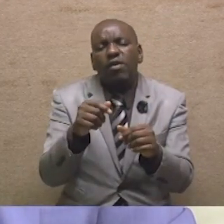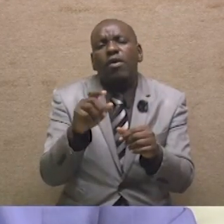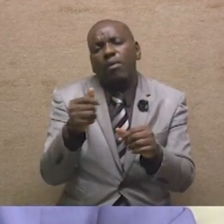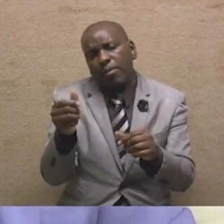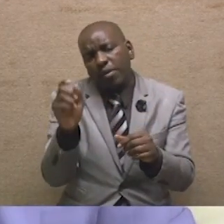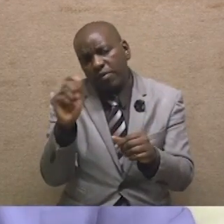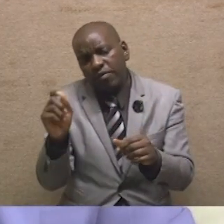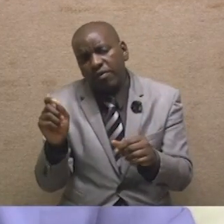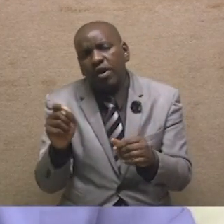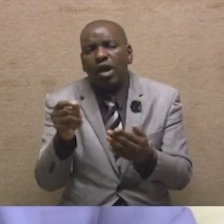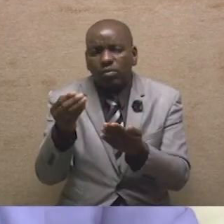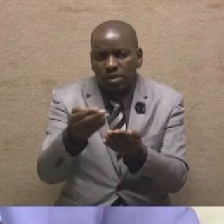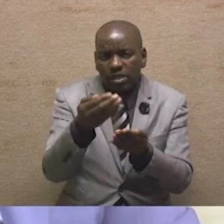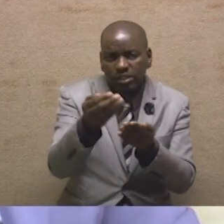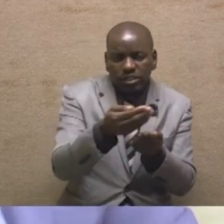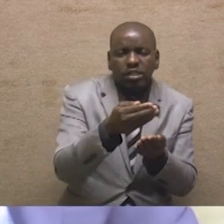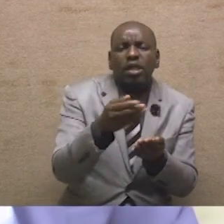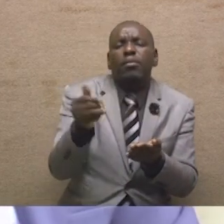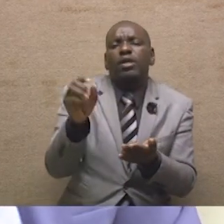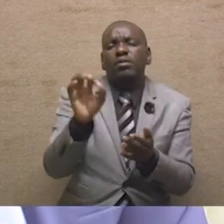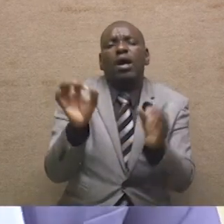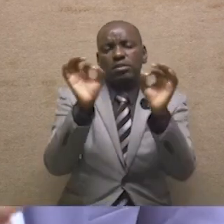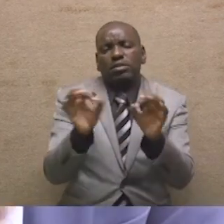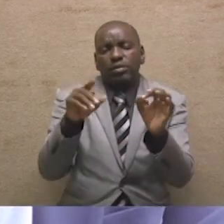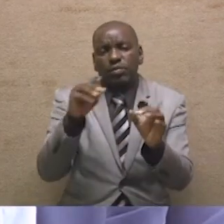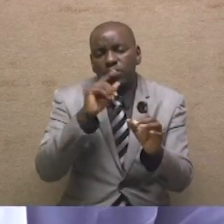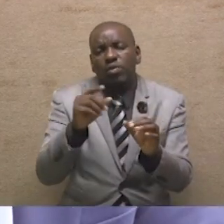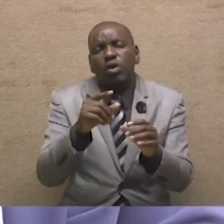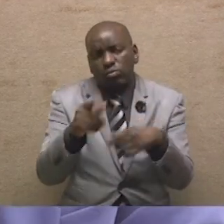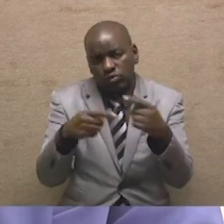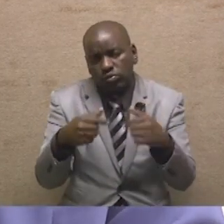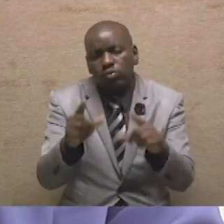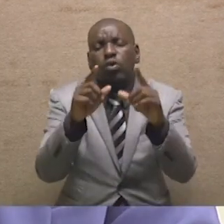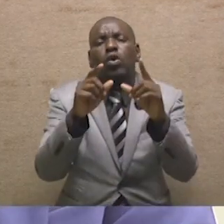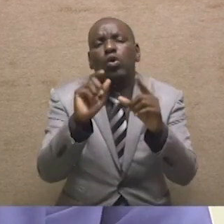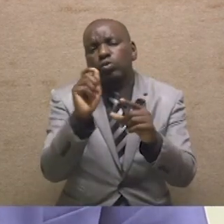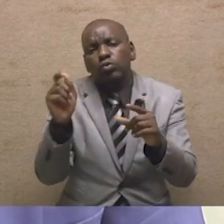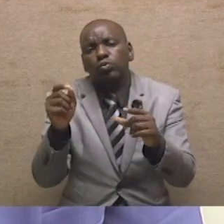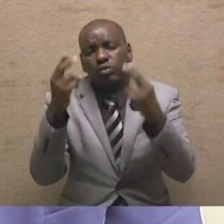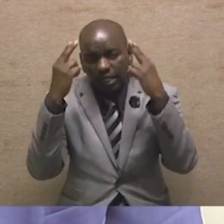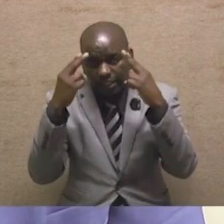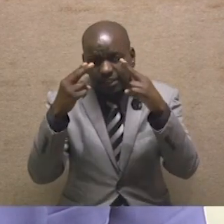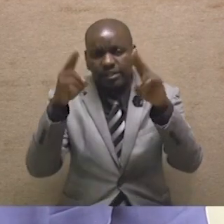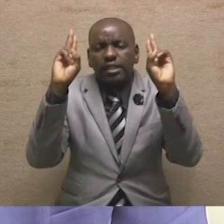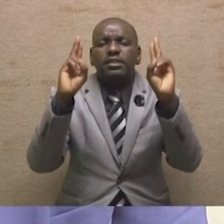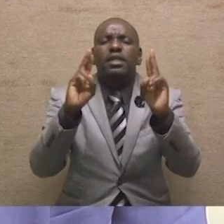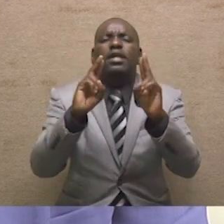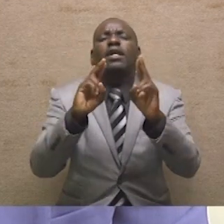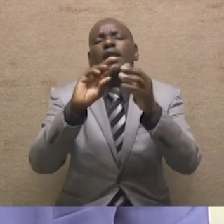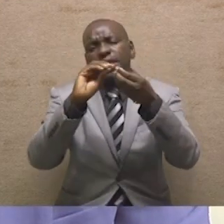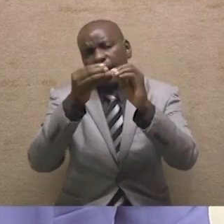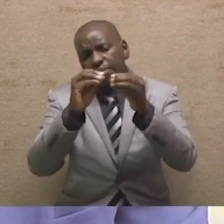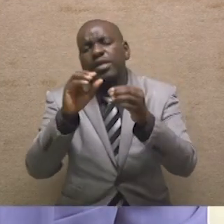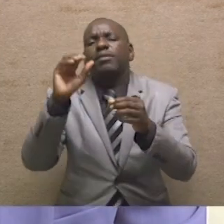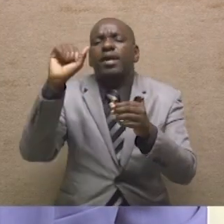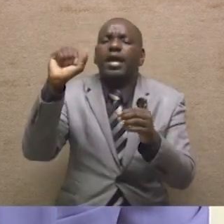started collecting those fees. For those who actually run schools, it's important to understand that the amendment in the